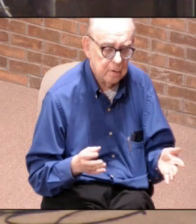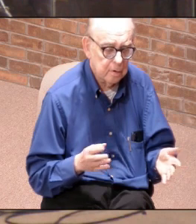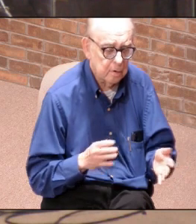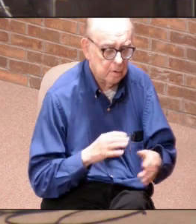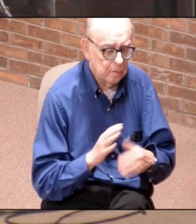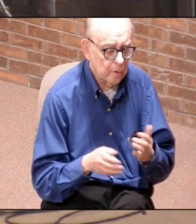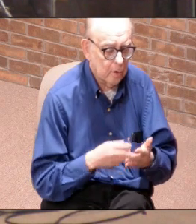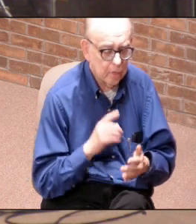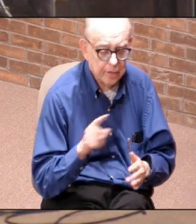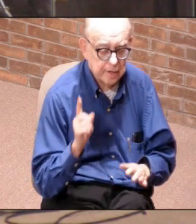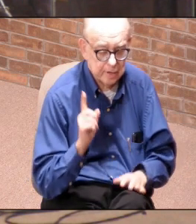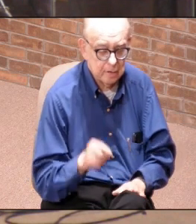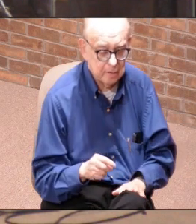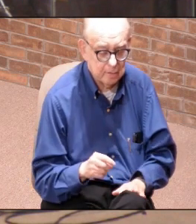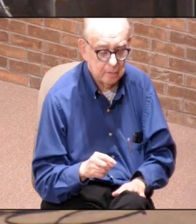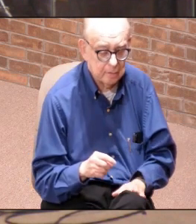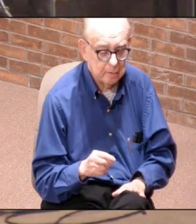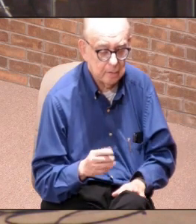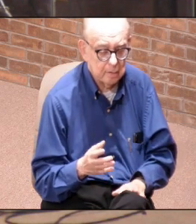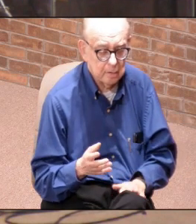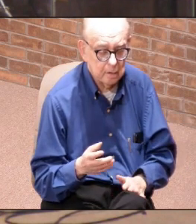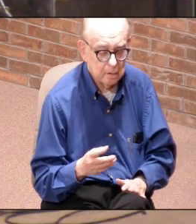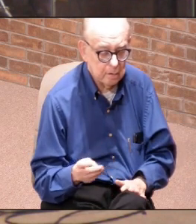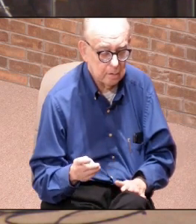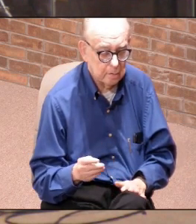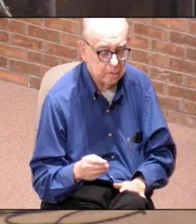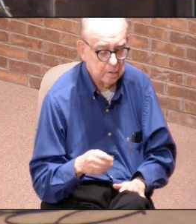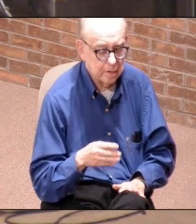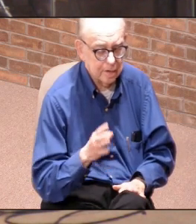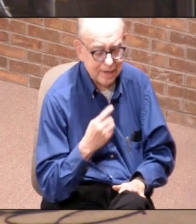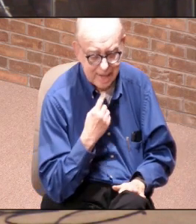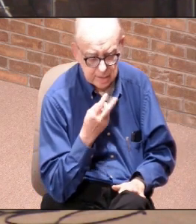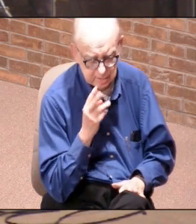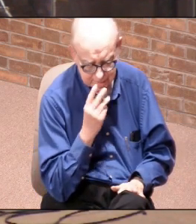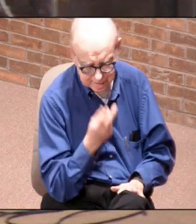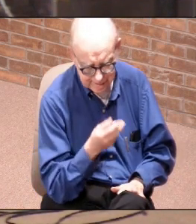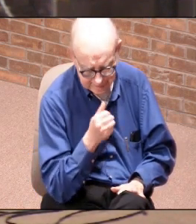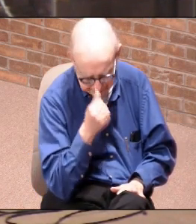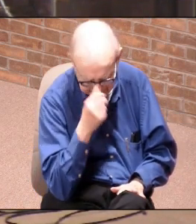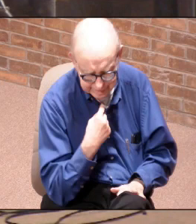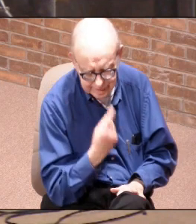all he needed, that people think, and He looked at him and He says,